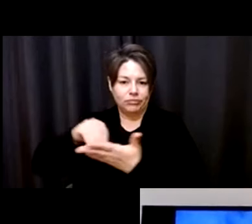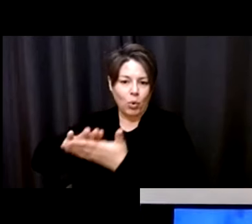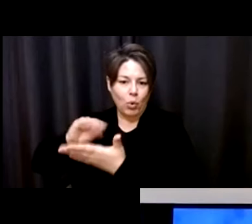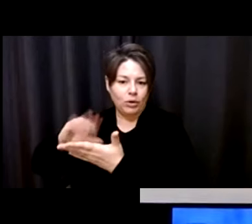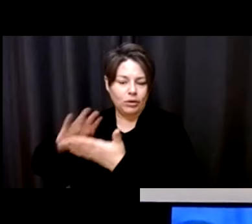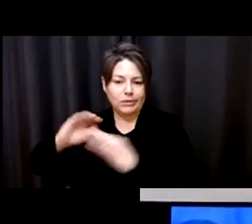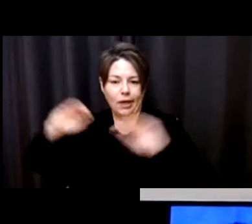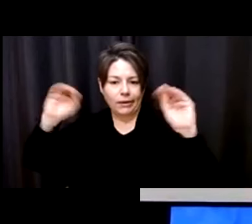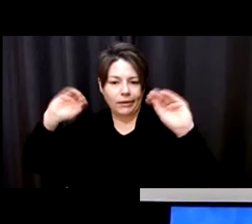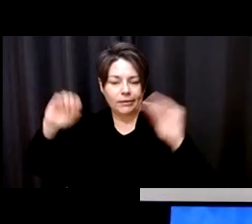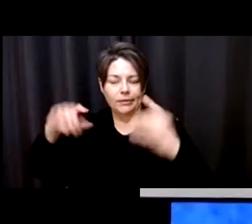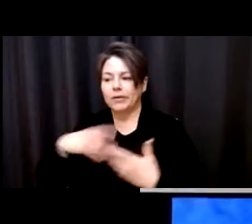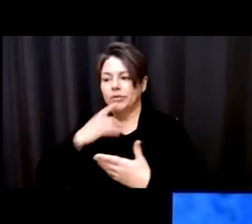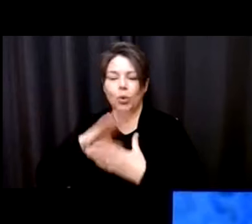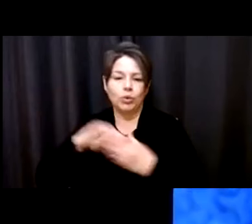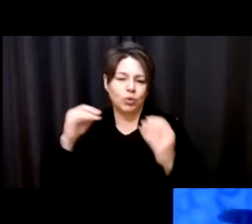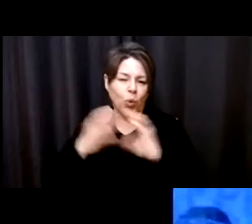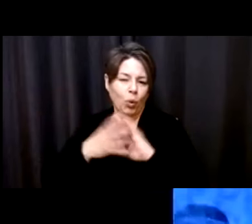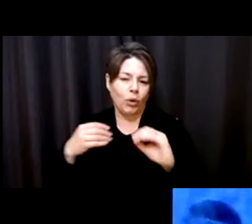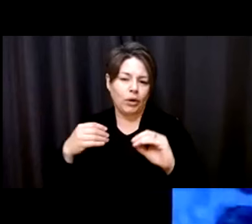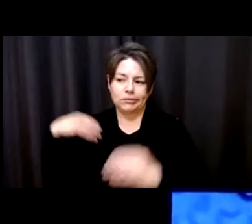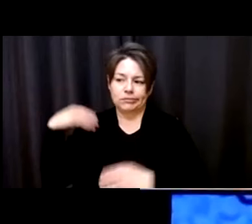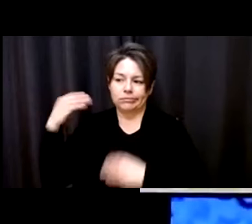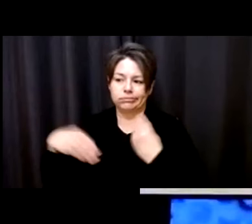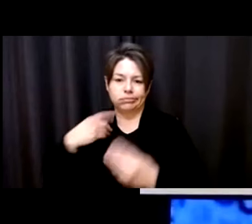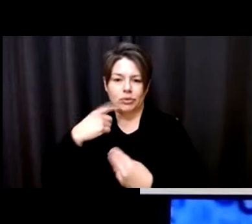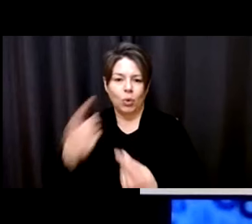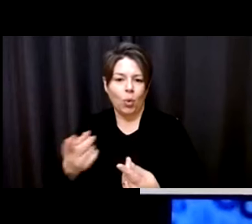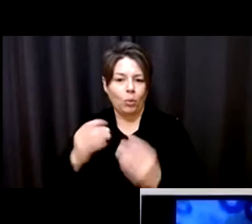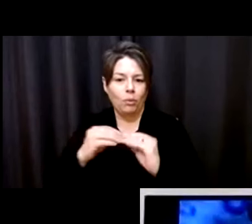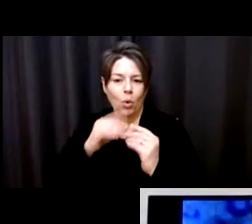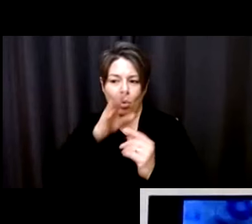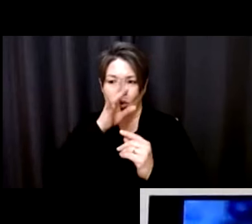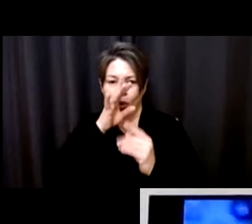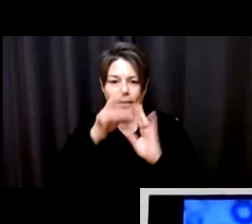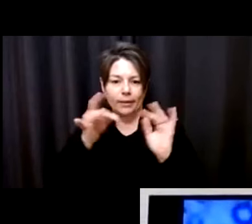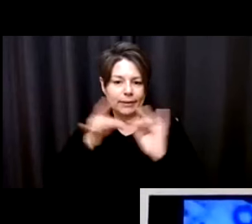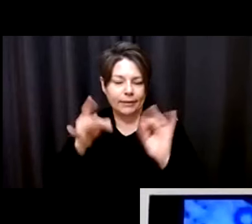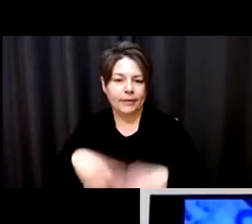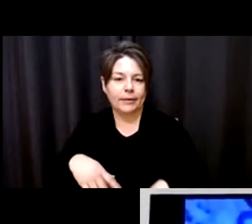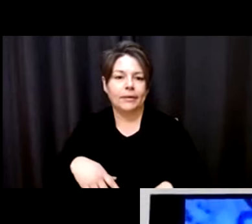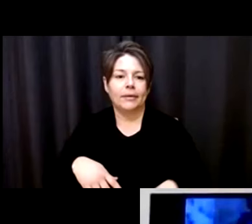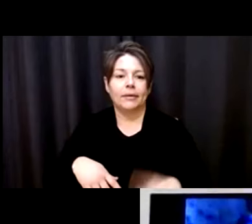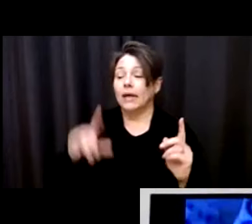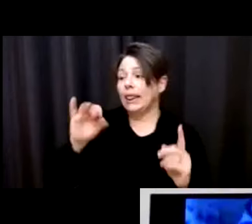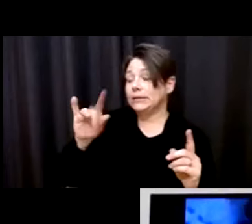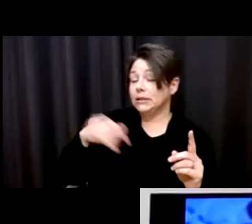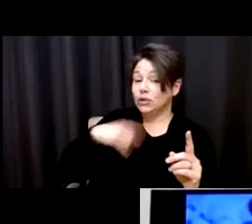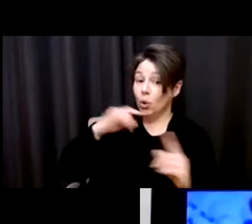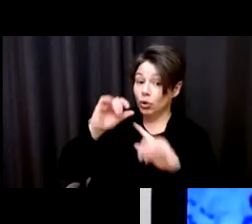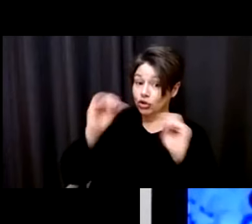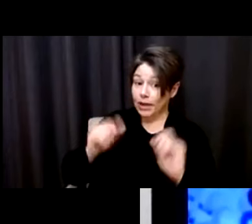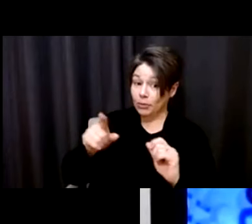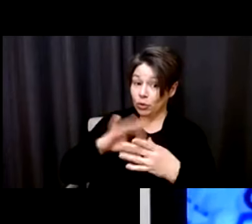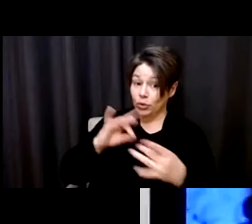Or those, you know, stories were told probably orally. So the shape that you had mentioned was the